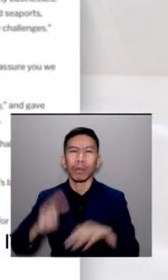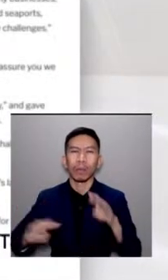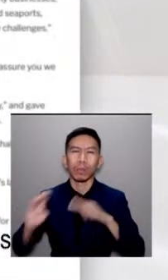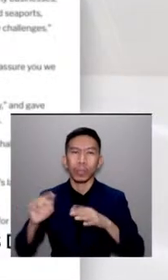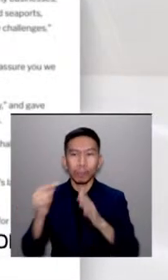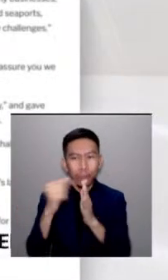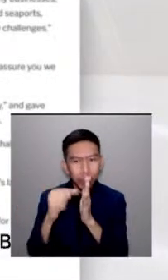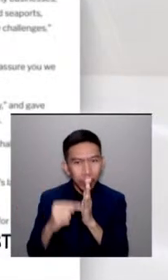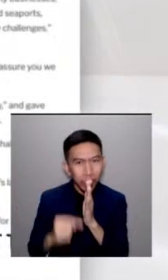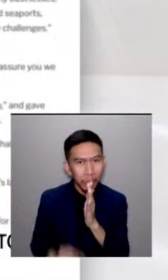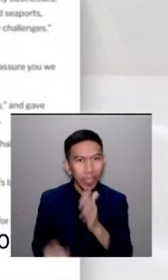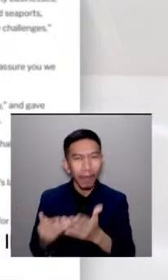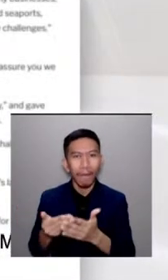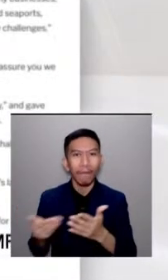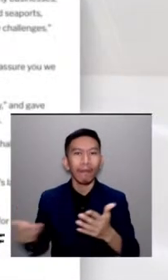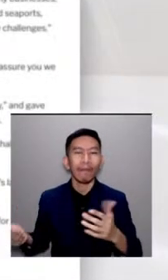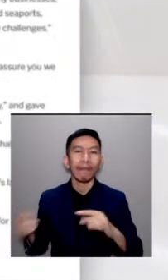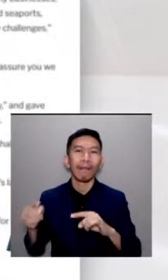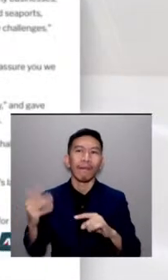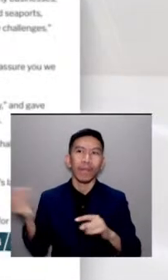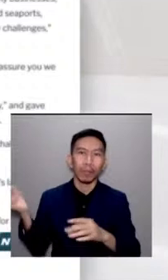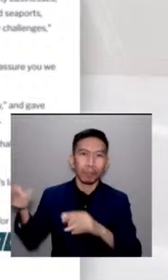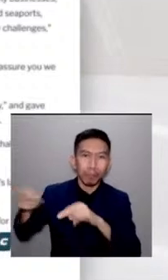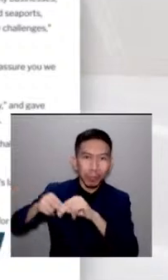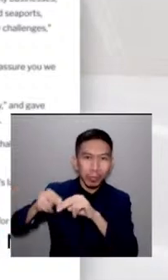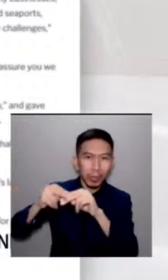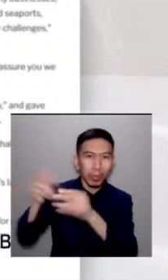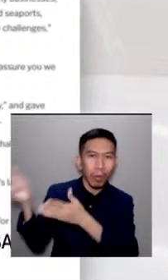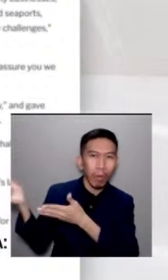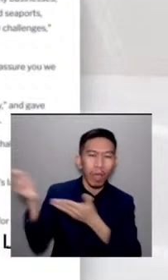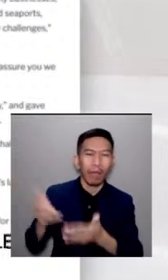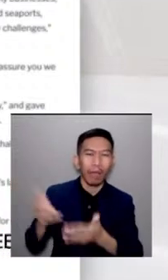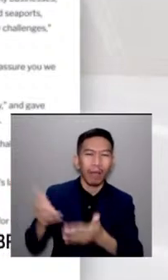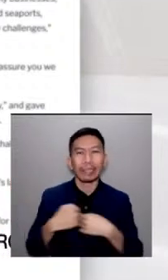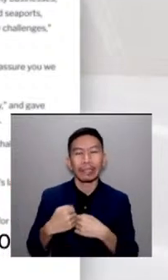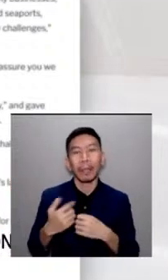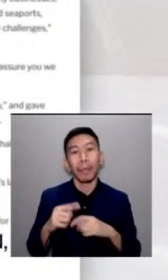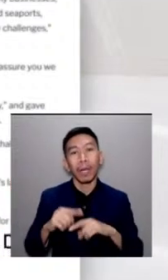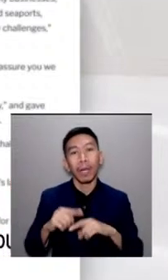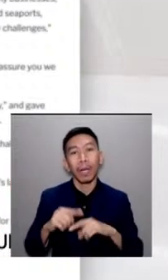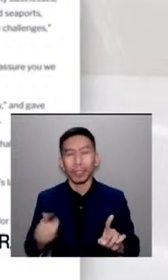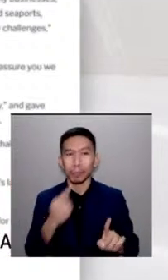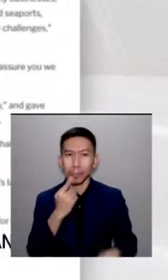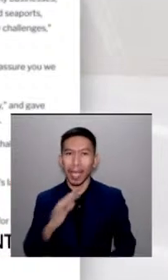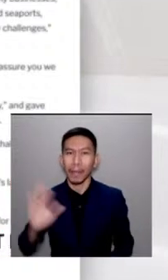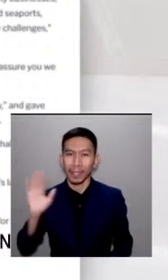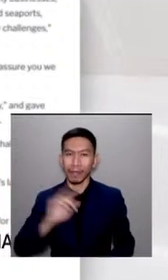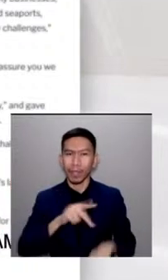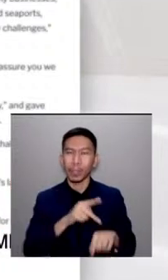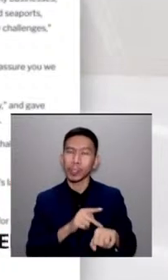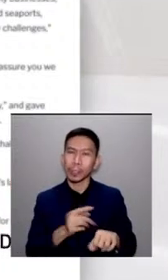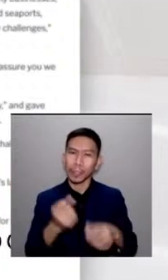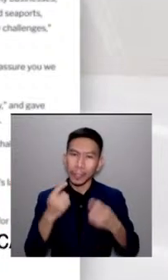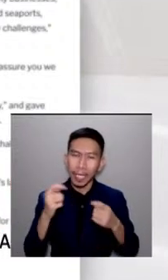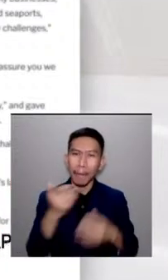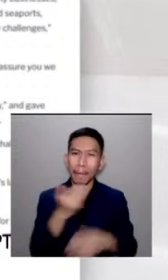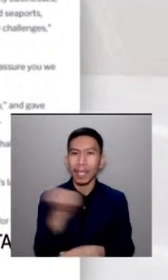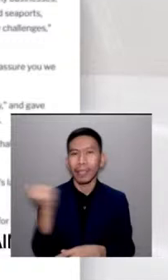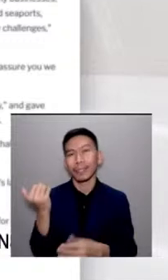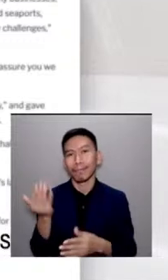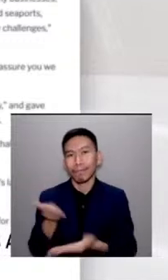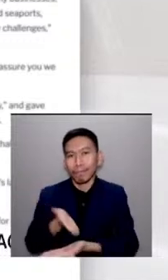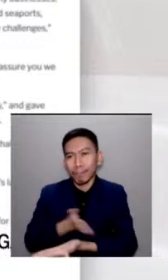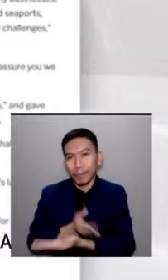amid the COVID-19 pandemic. In a statement, IKEA Philippines assured its doing its best to improve the